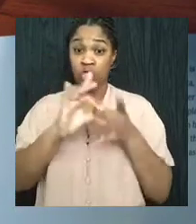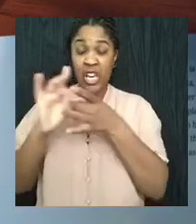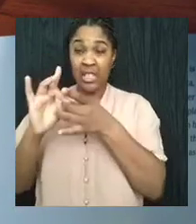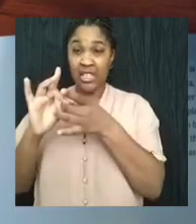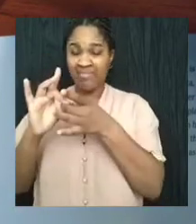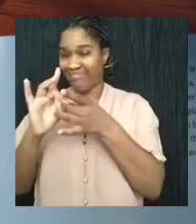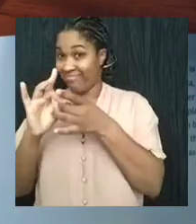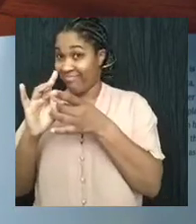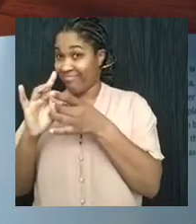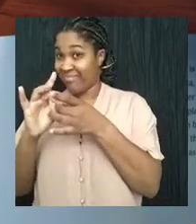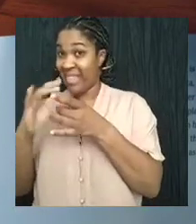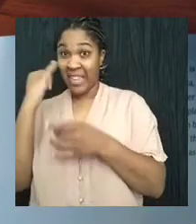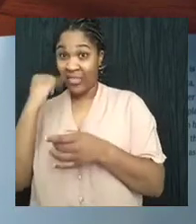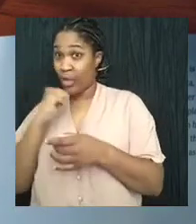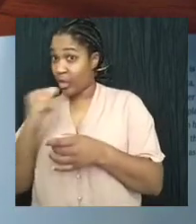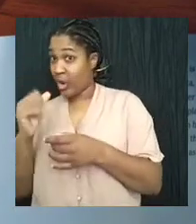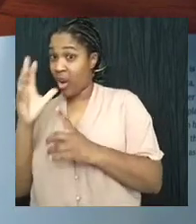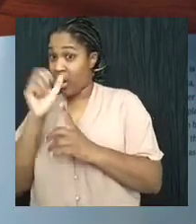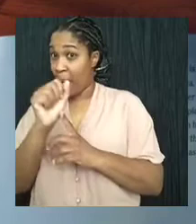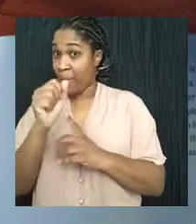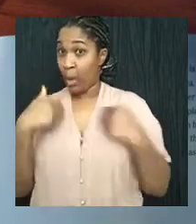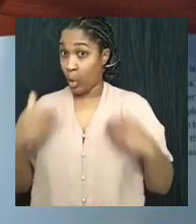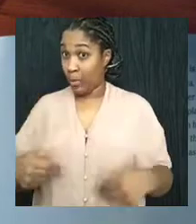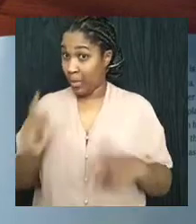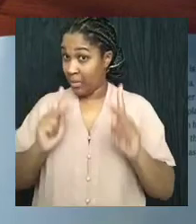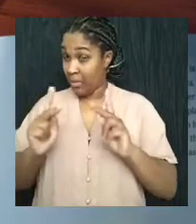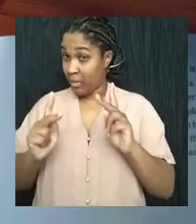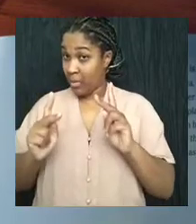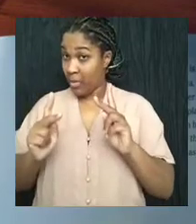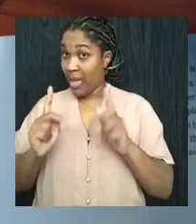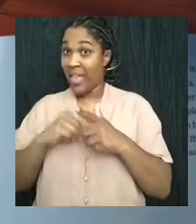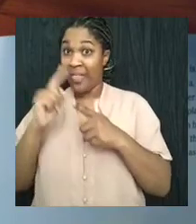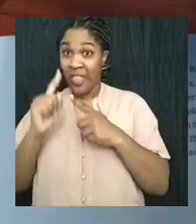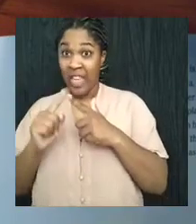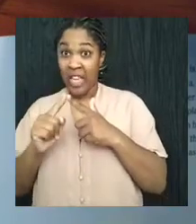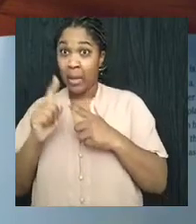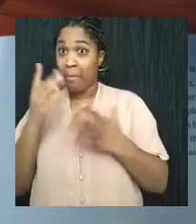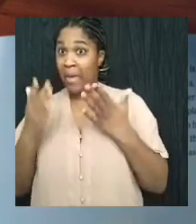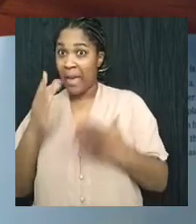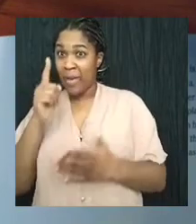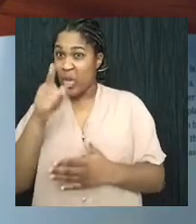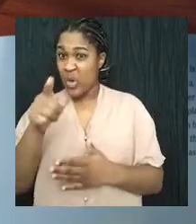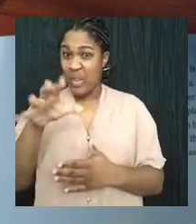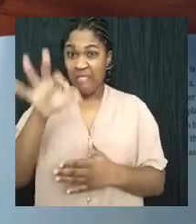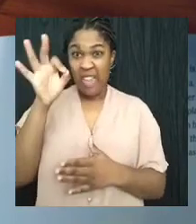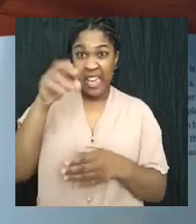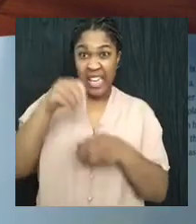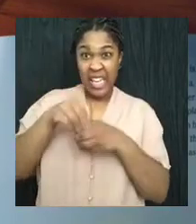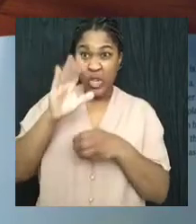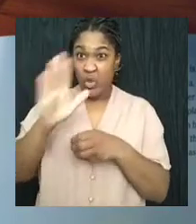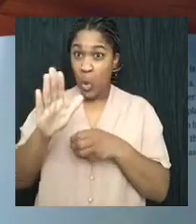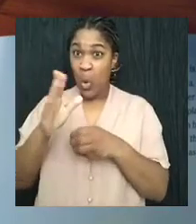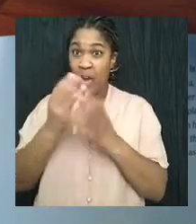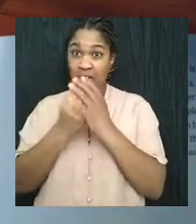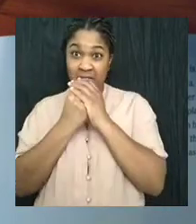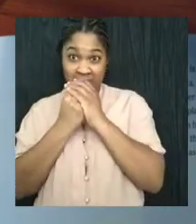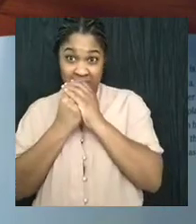by humans. Then one of them may turn up into your tuna fish